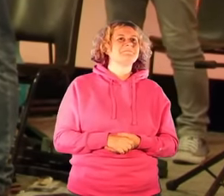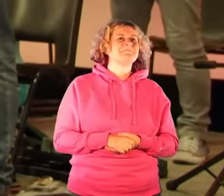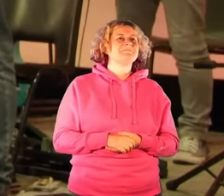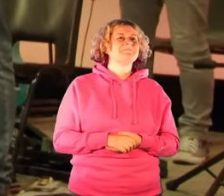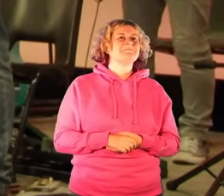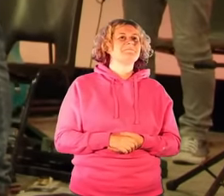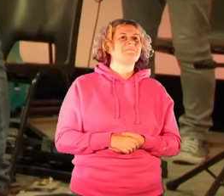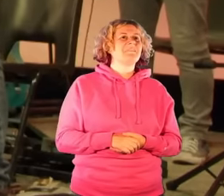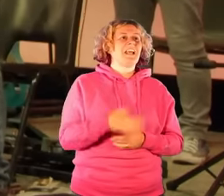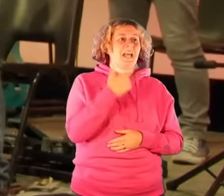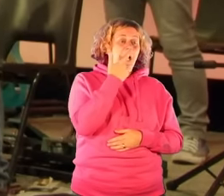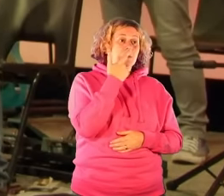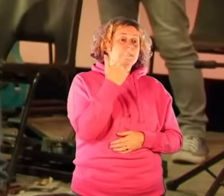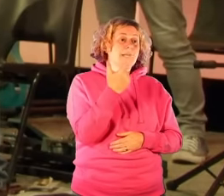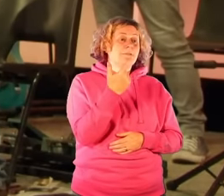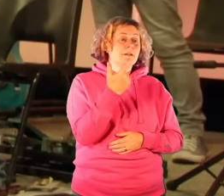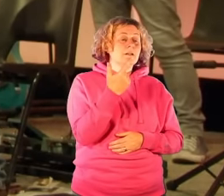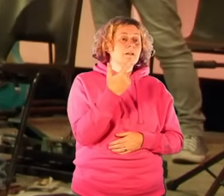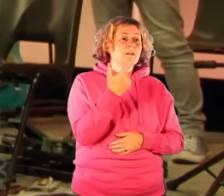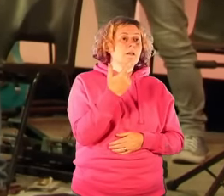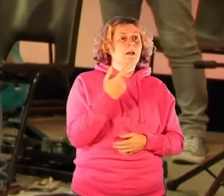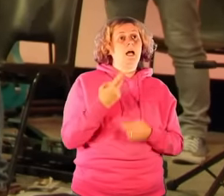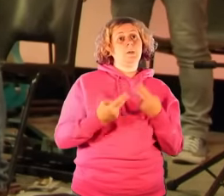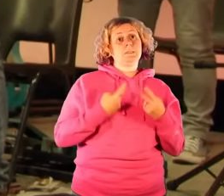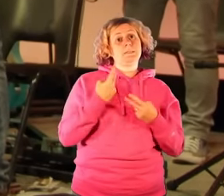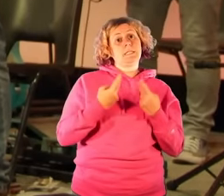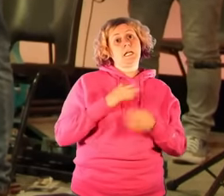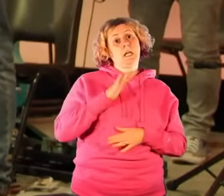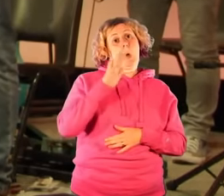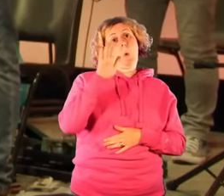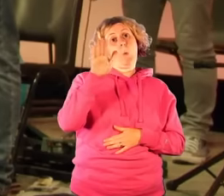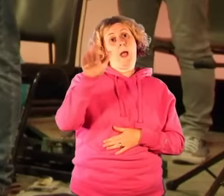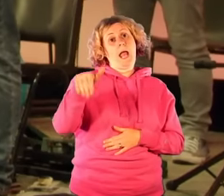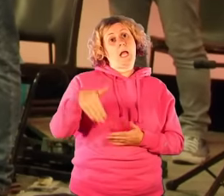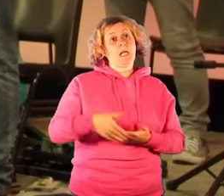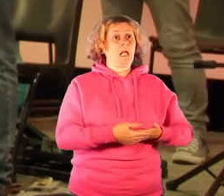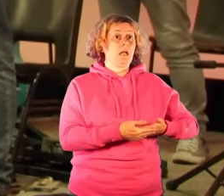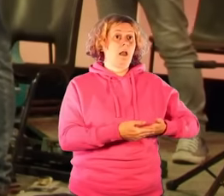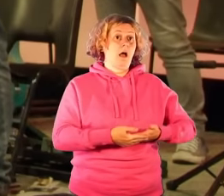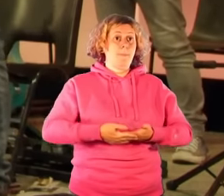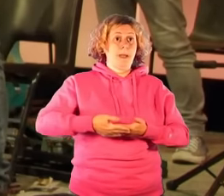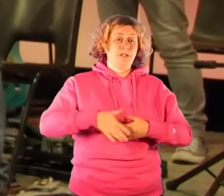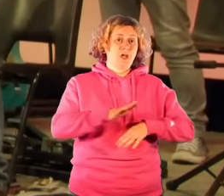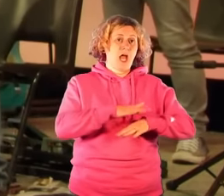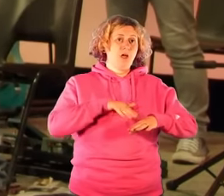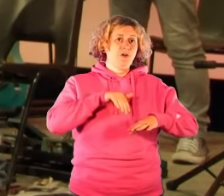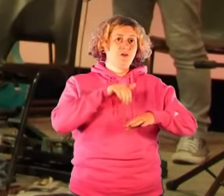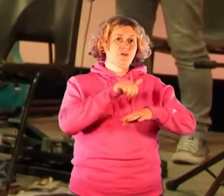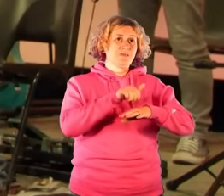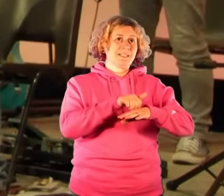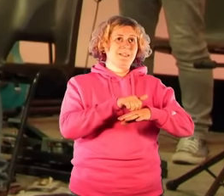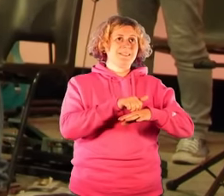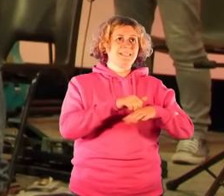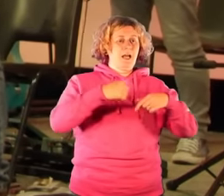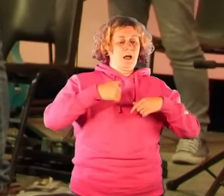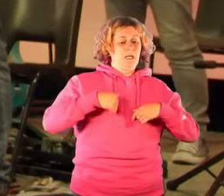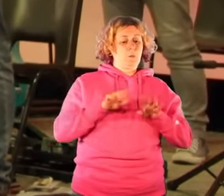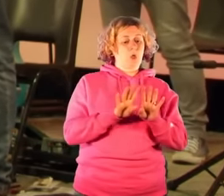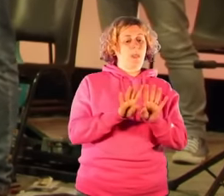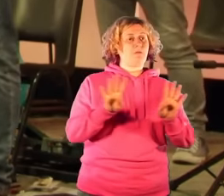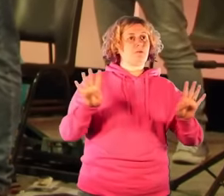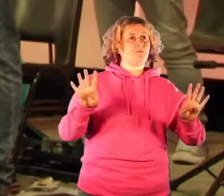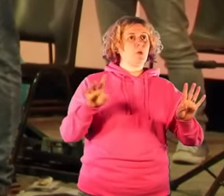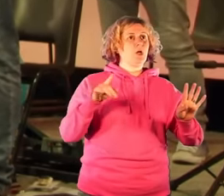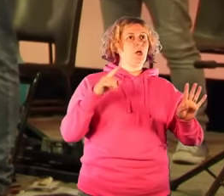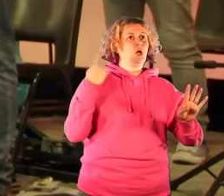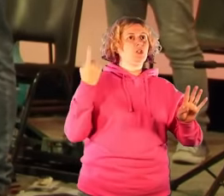Yes, I was 7 years old and I was singing, I think it was Away in a Manger in a Christmas concert. On the front row. And somebody